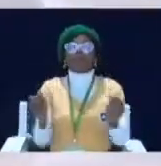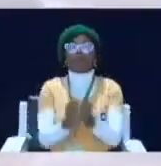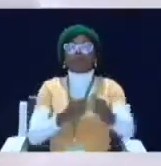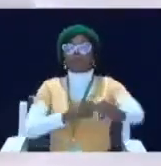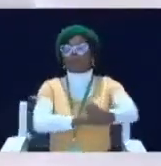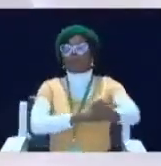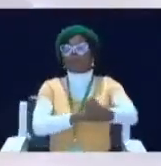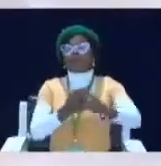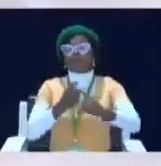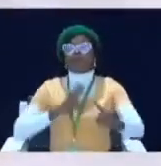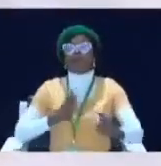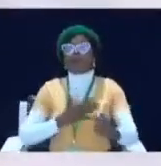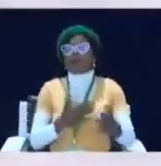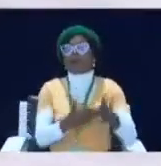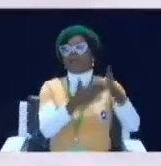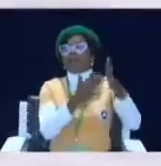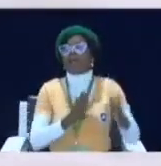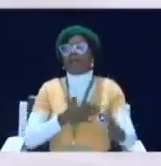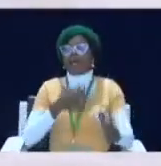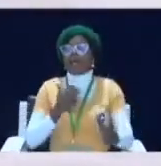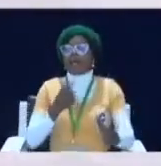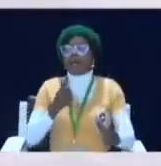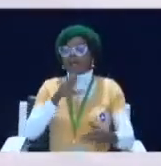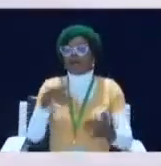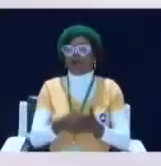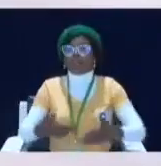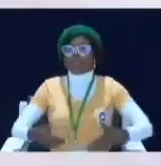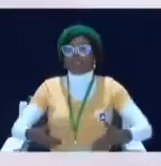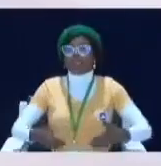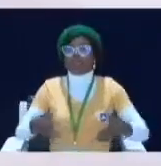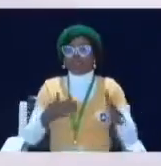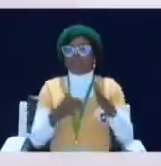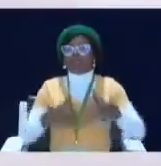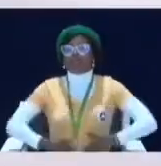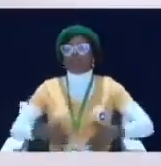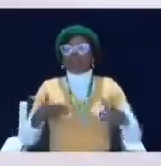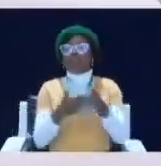youth body and youth province 3. Glory to Jesus.